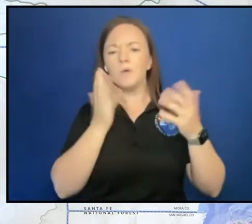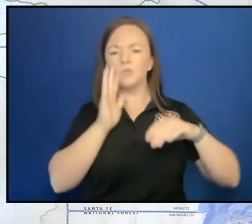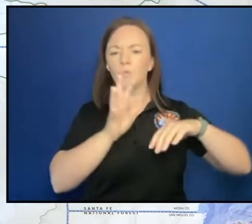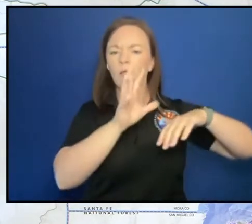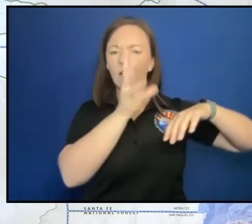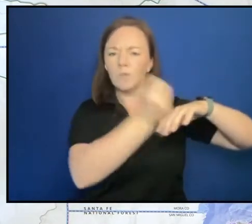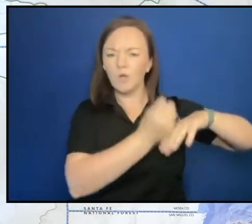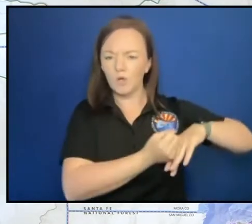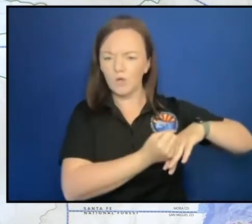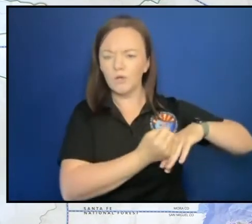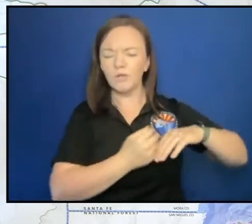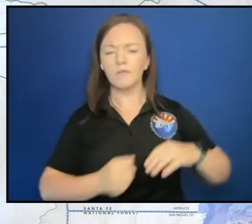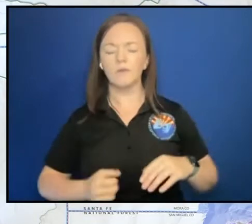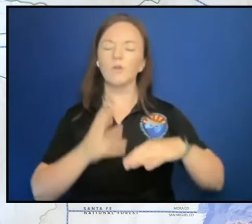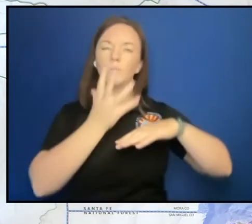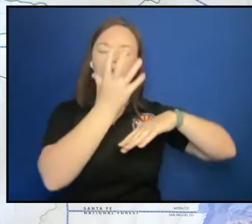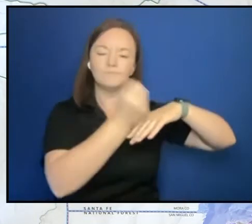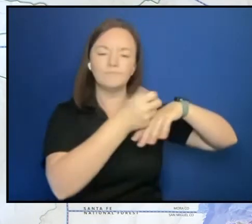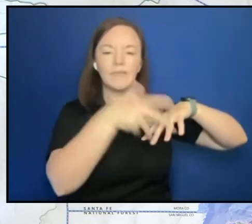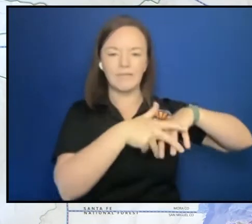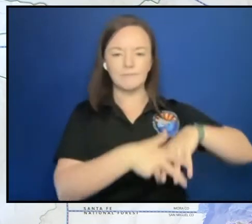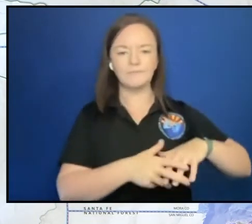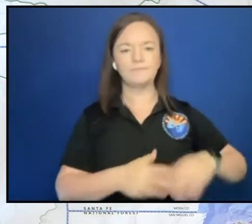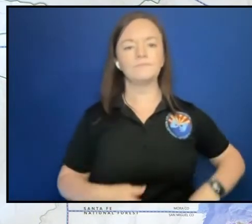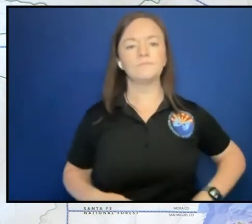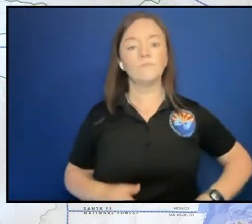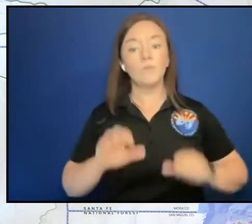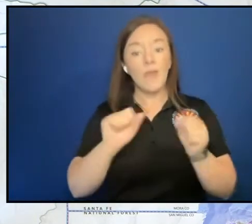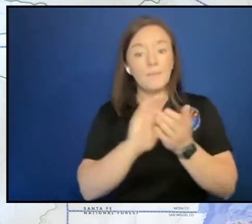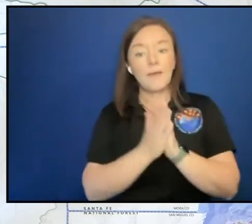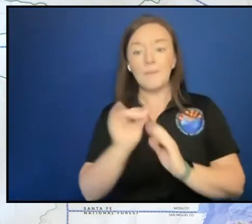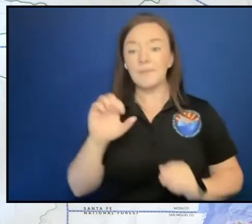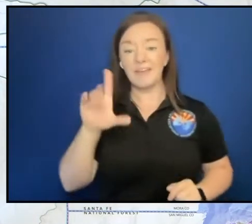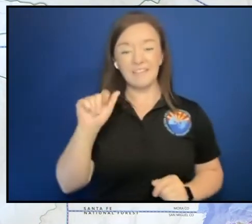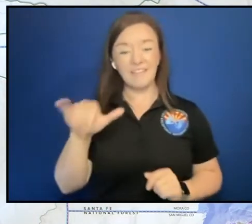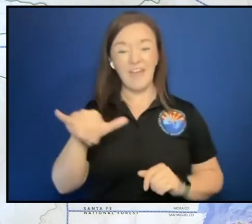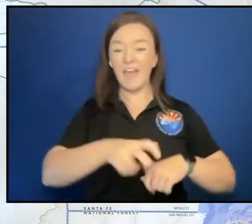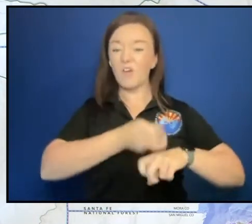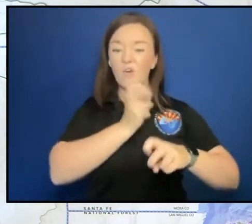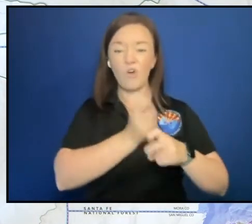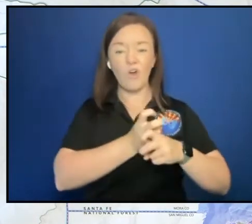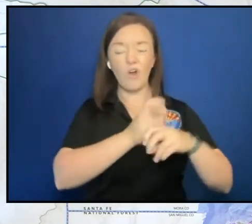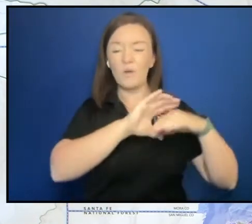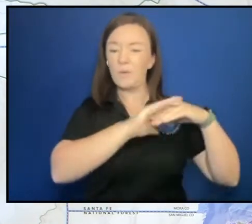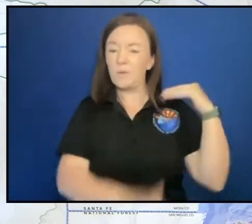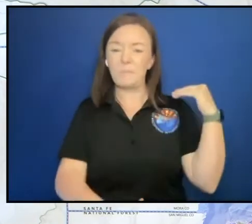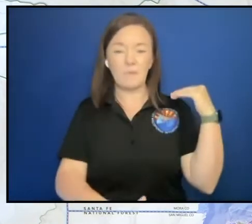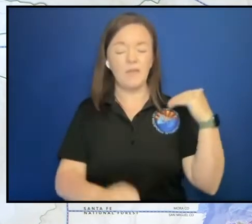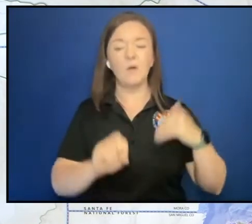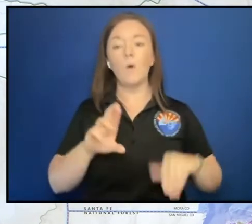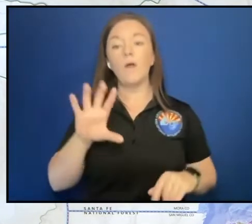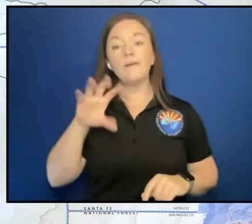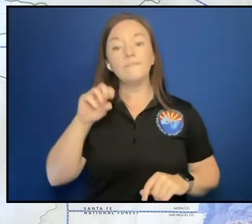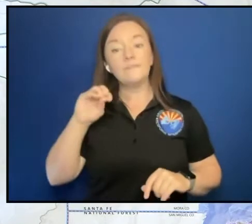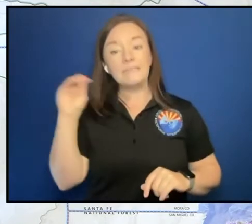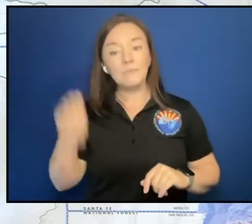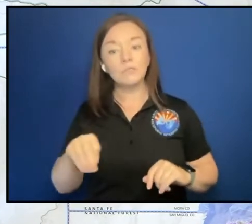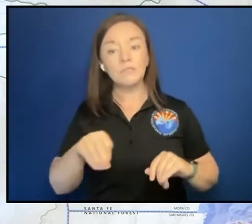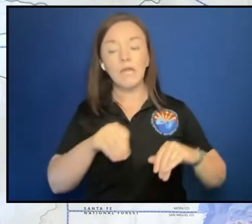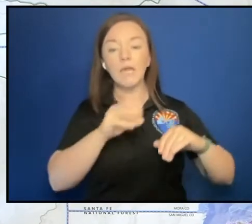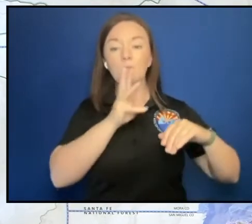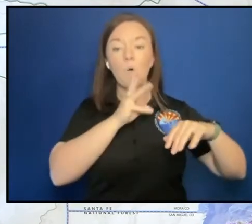it can make it like kiln fire clay. It can maybe make it like 50% permeable. And so you got to put all those things